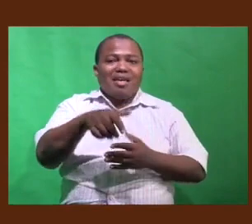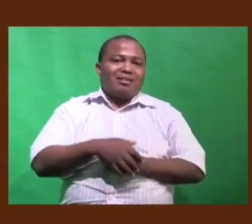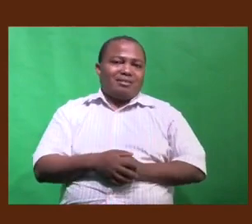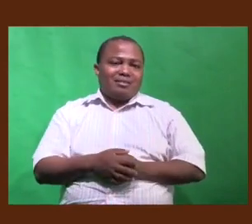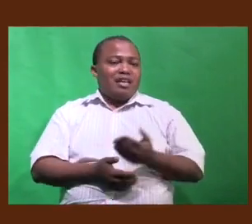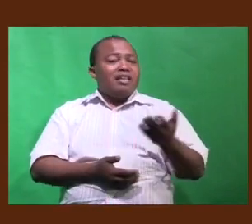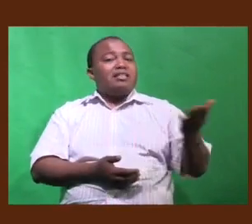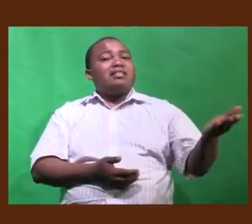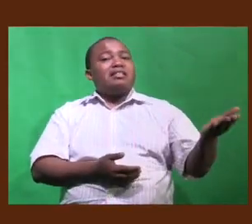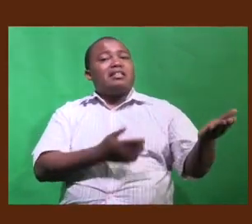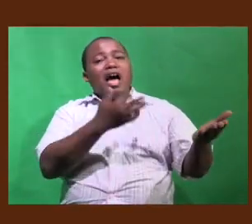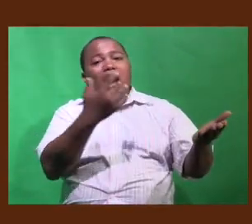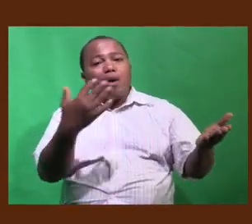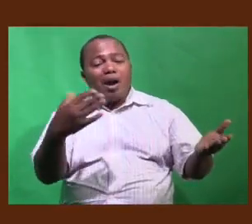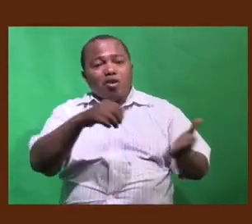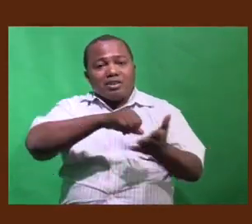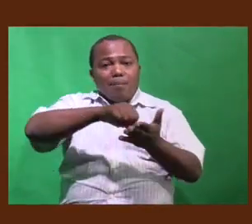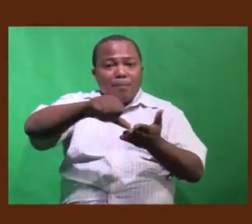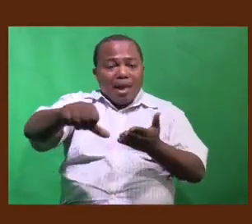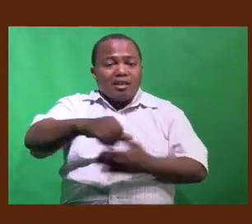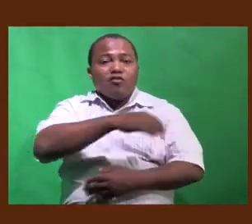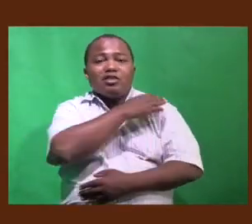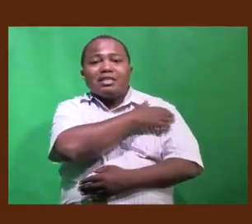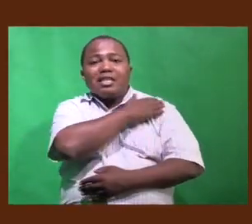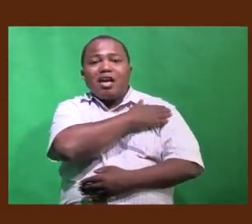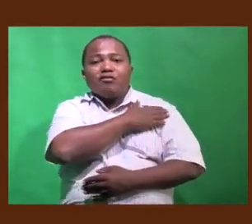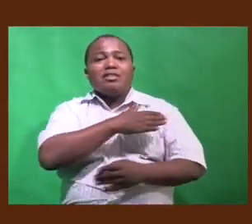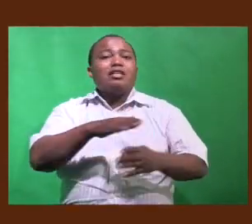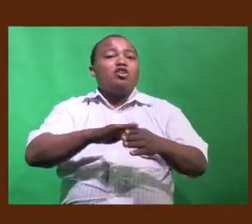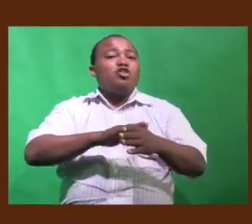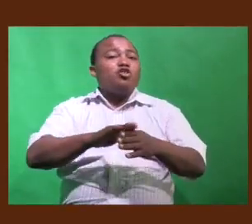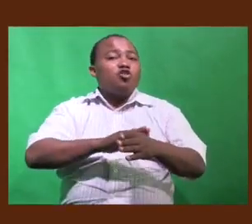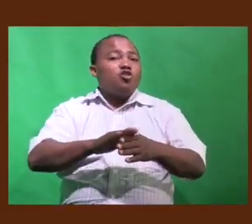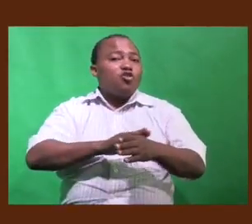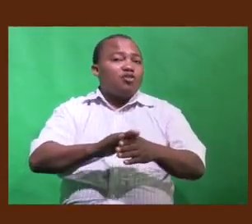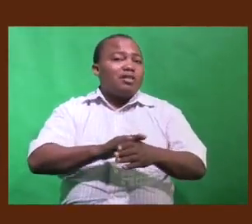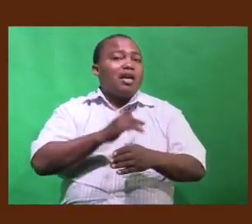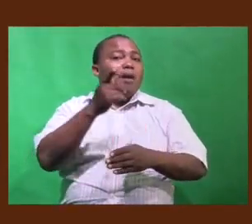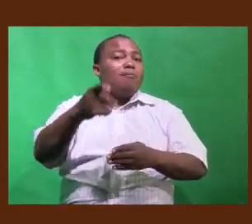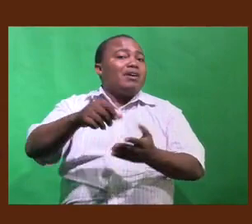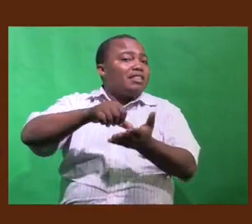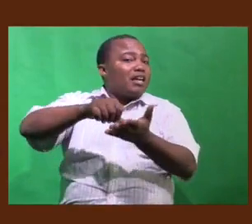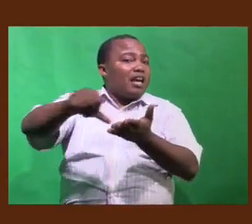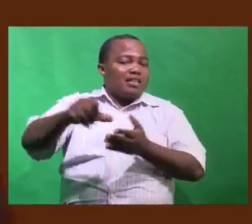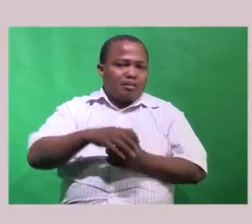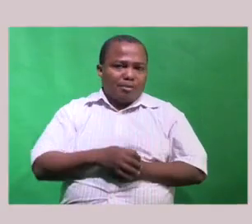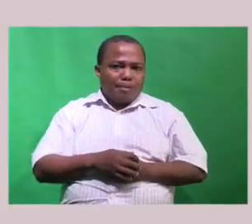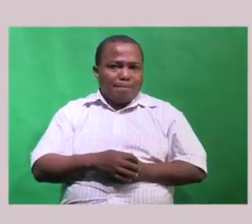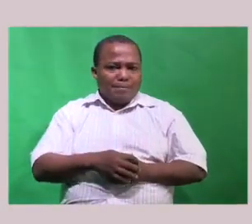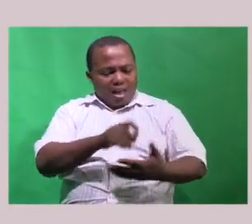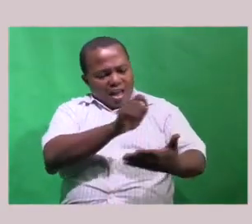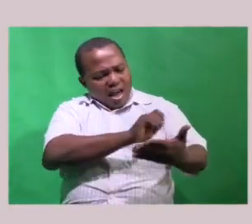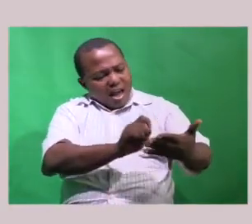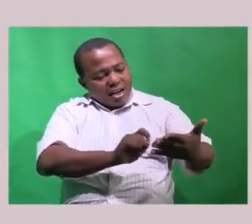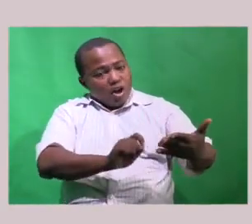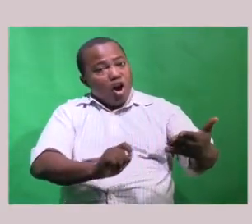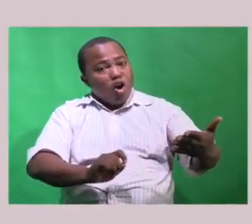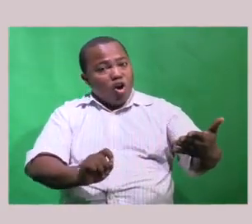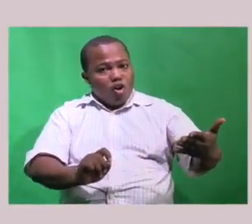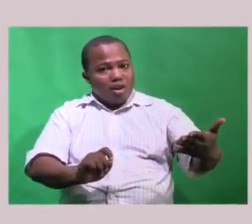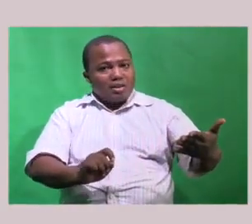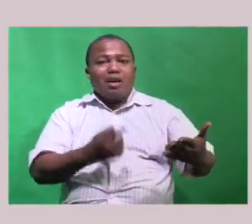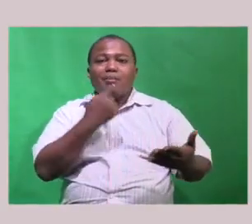amount paid for the service used by the customer. Record on a debit side by saying